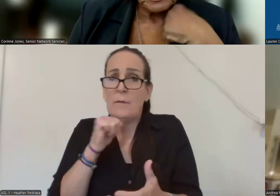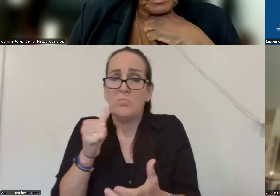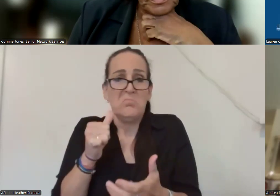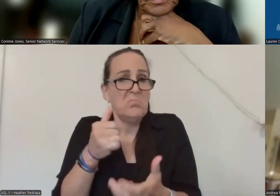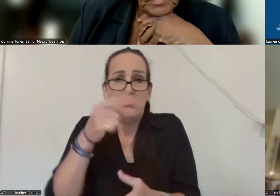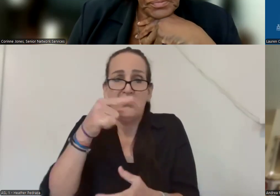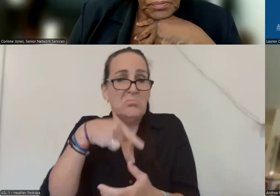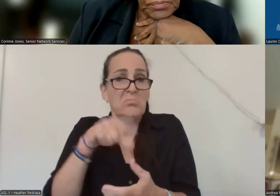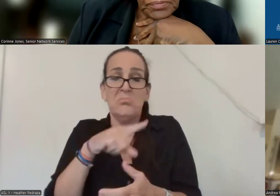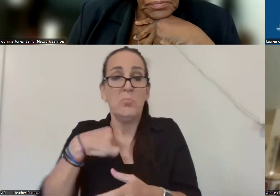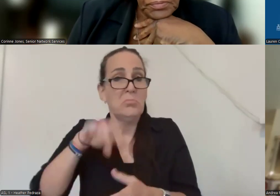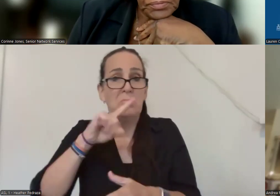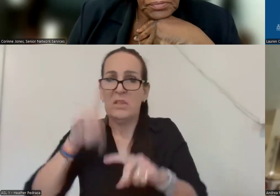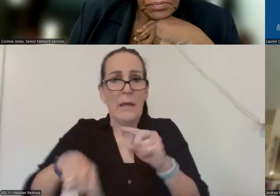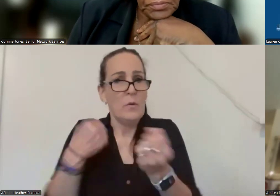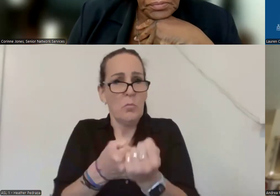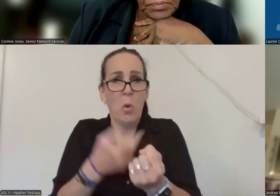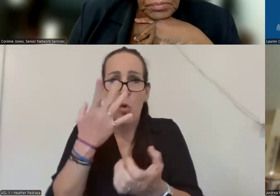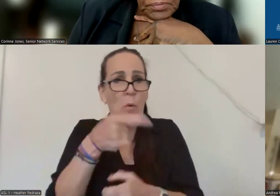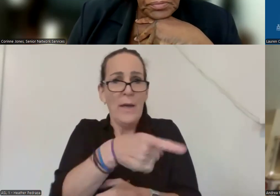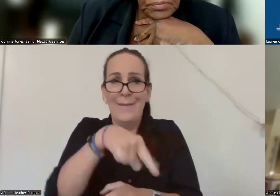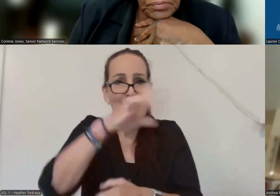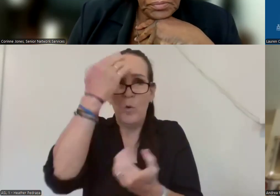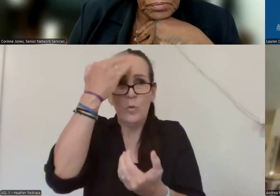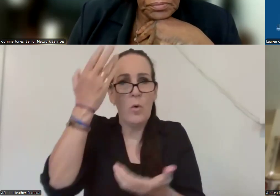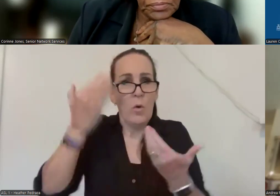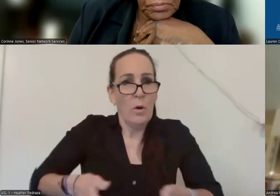we have the knowledge. A lot of us worked,